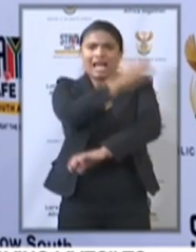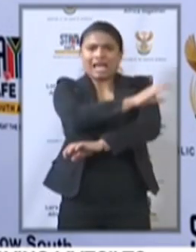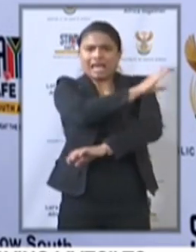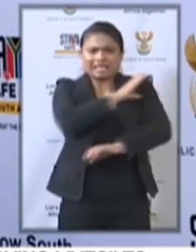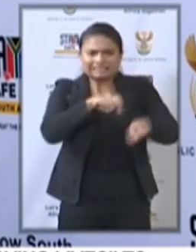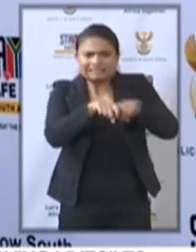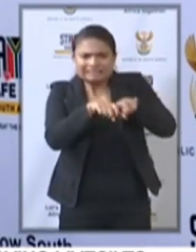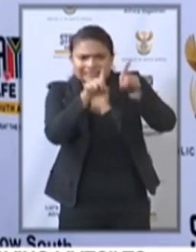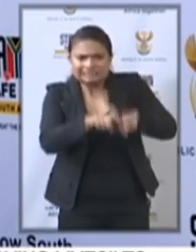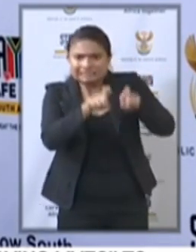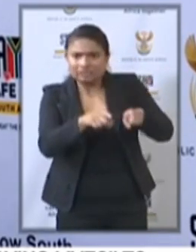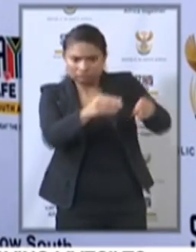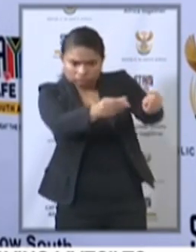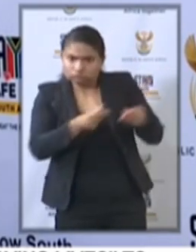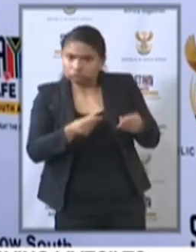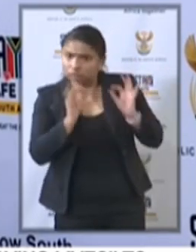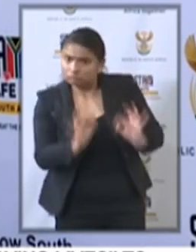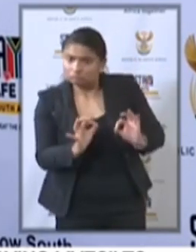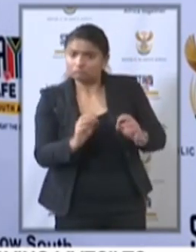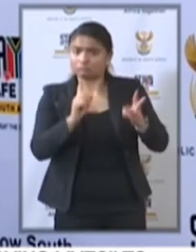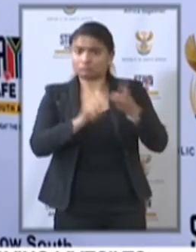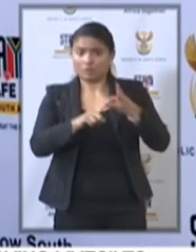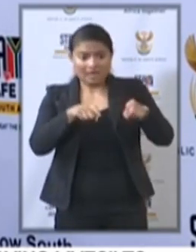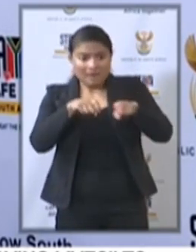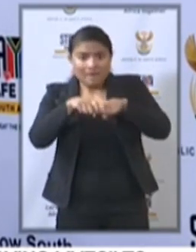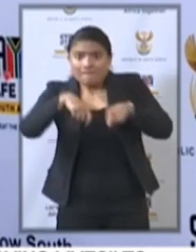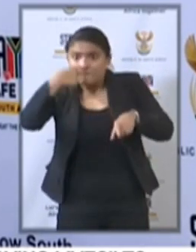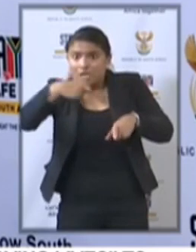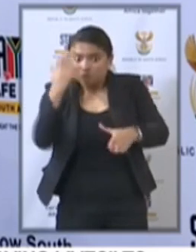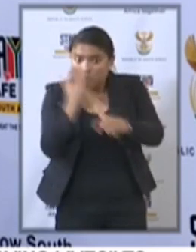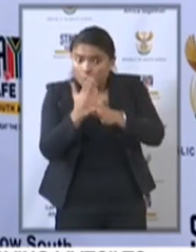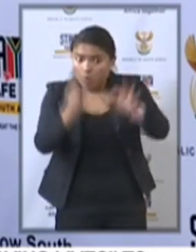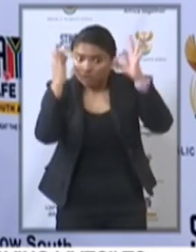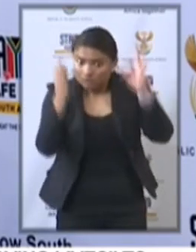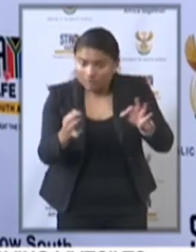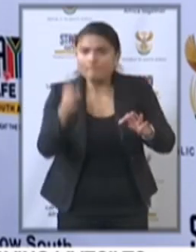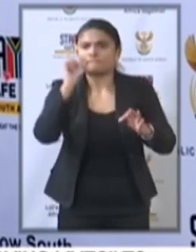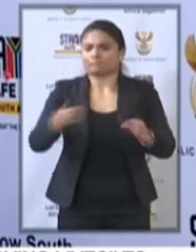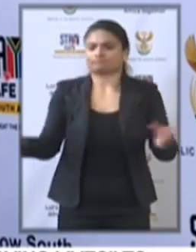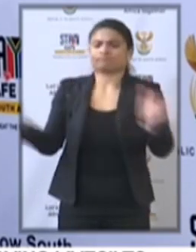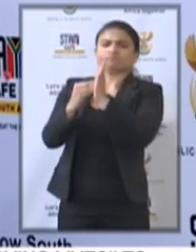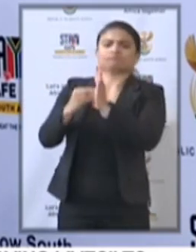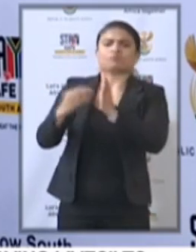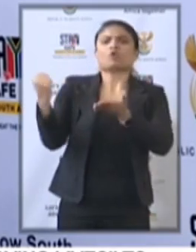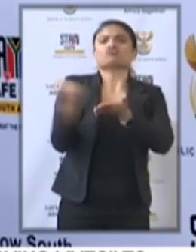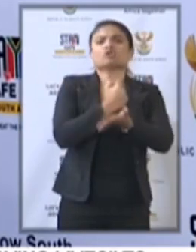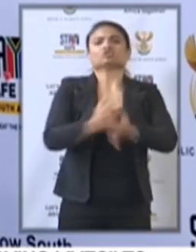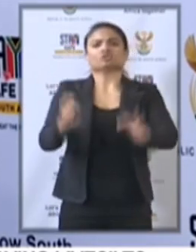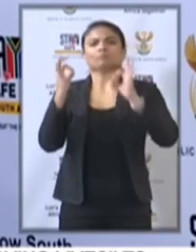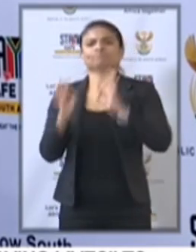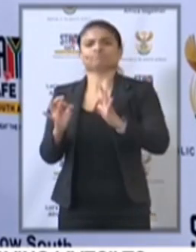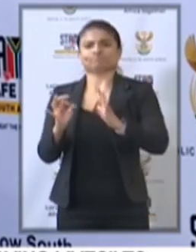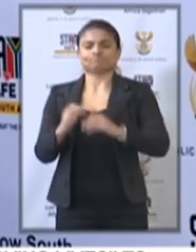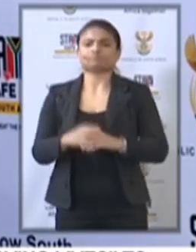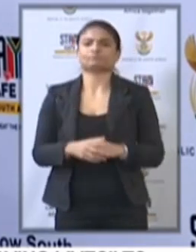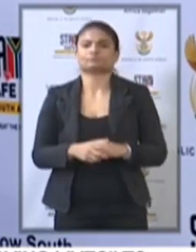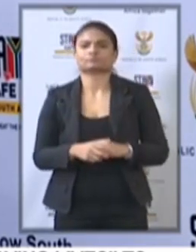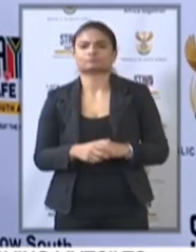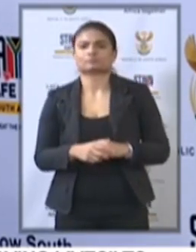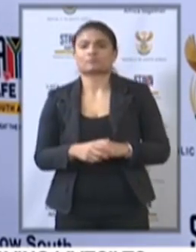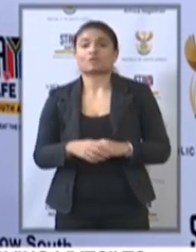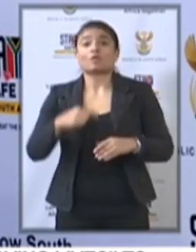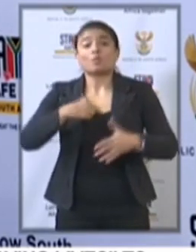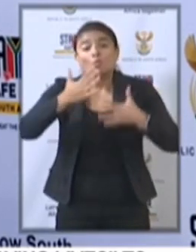registration of these medicines for commercial and clinical application. I want to say today that as